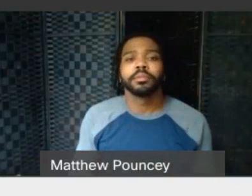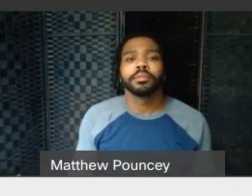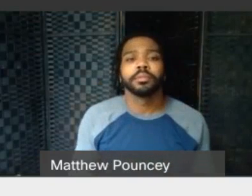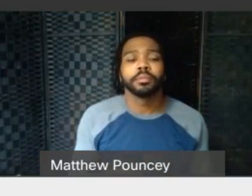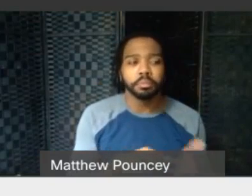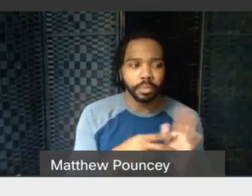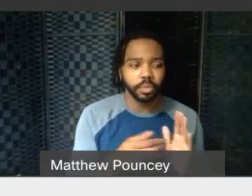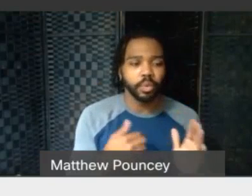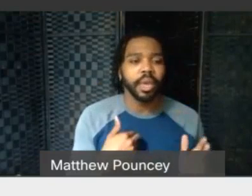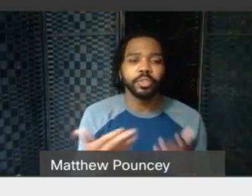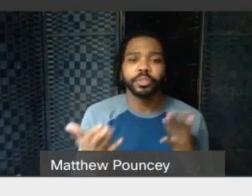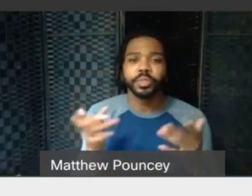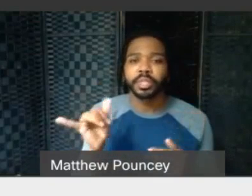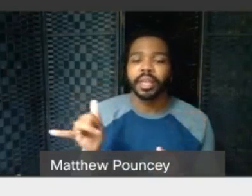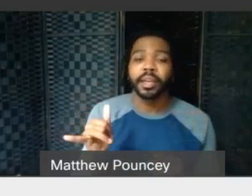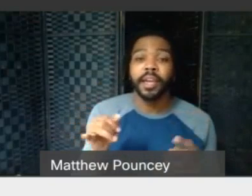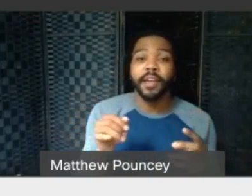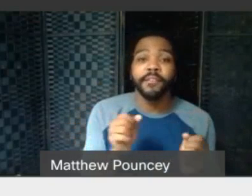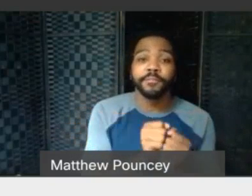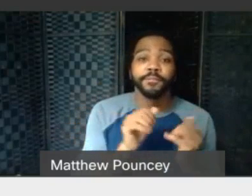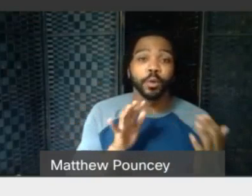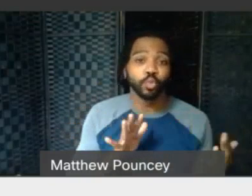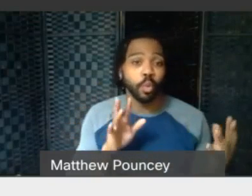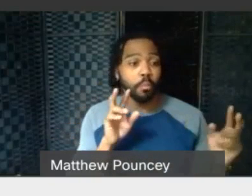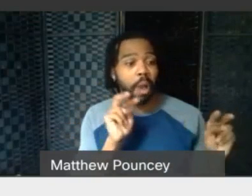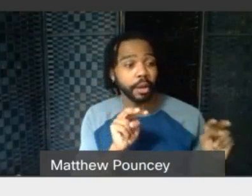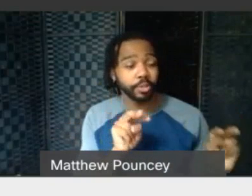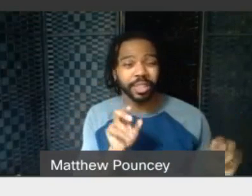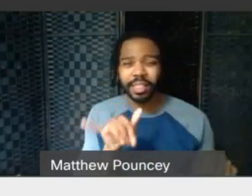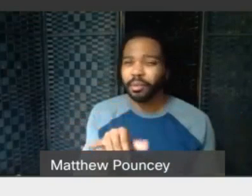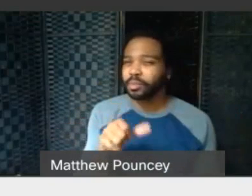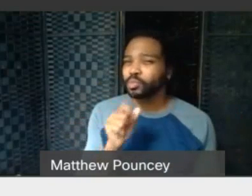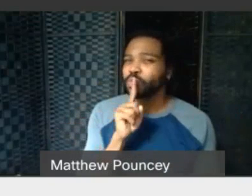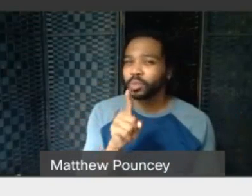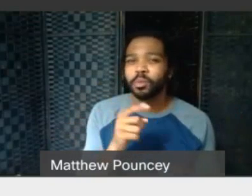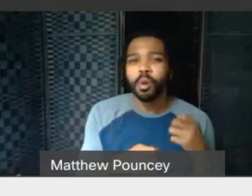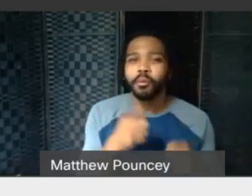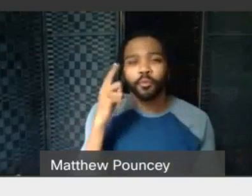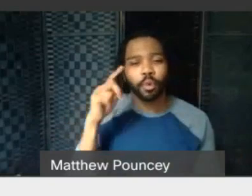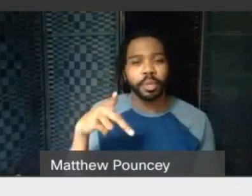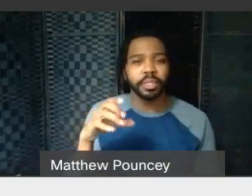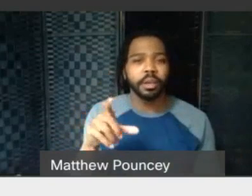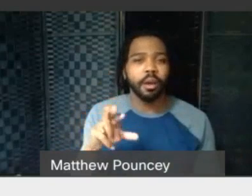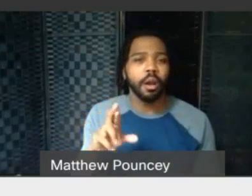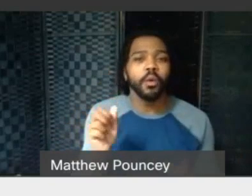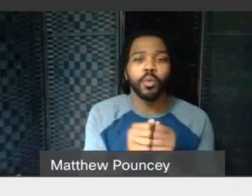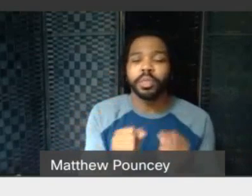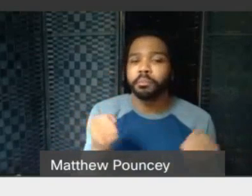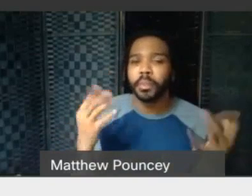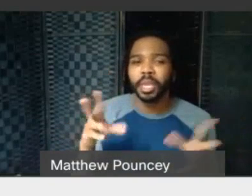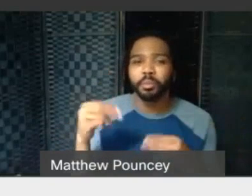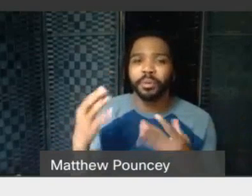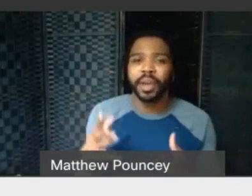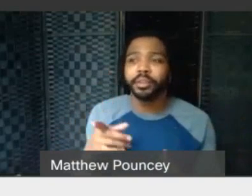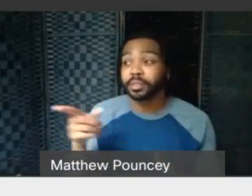SL. Virtual monitoring was a problem during PCR for many providers who were trying to apply